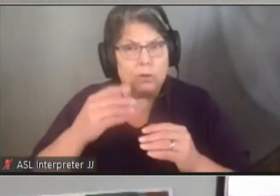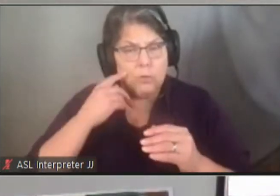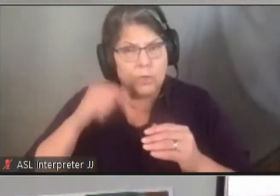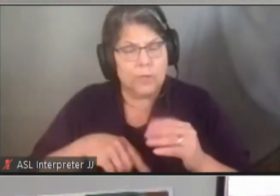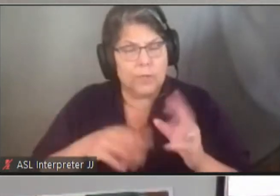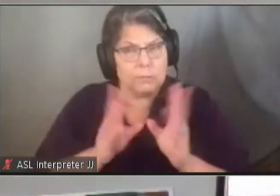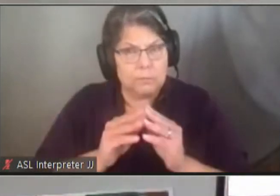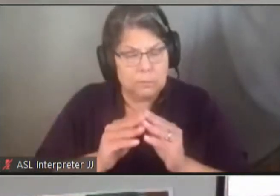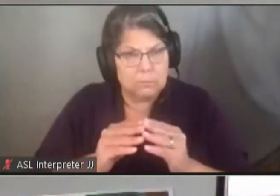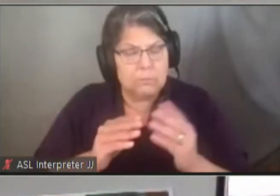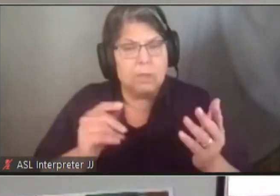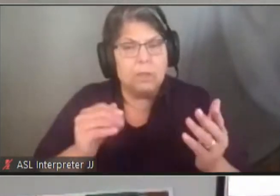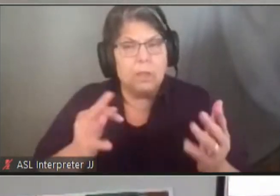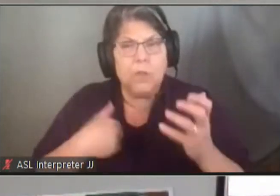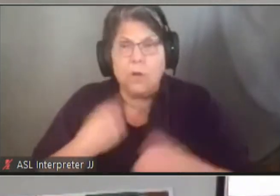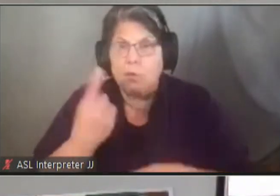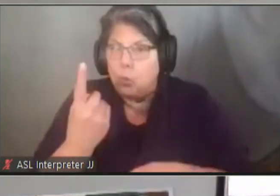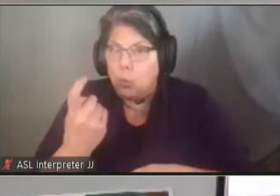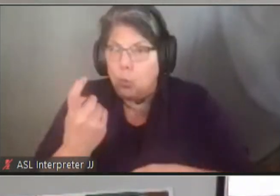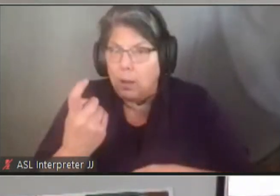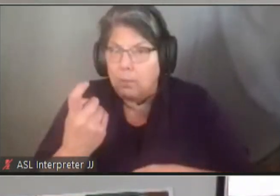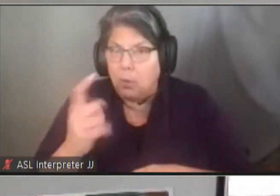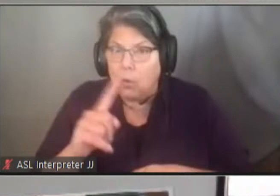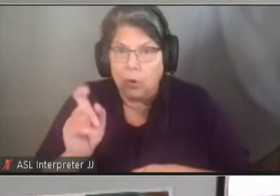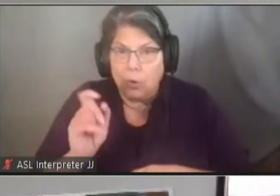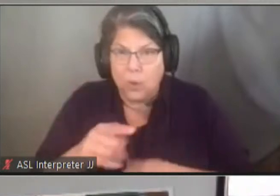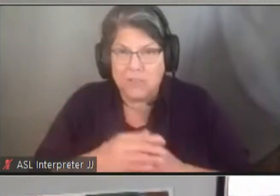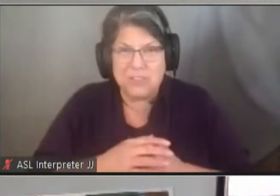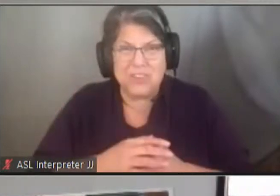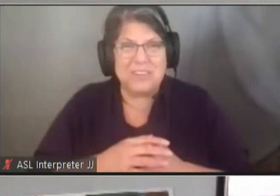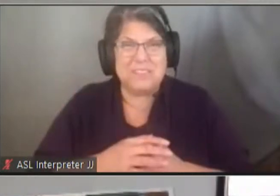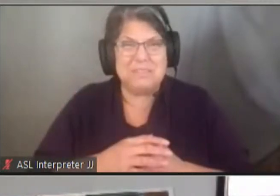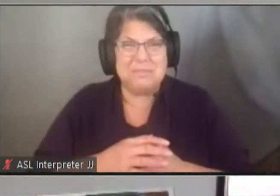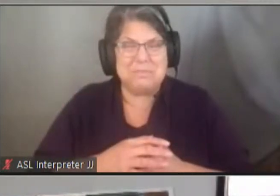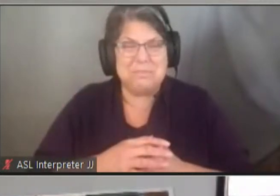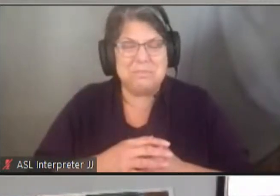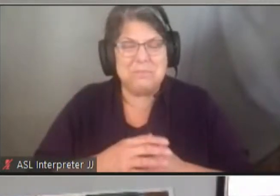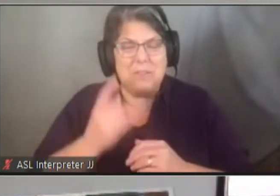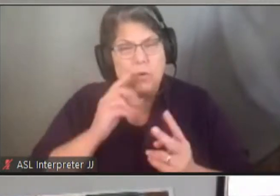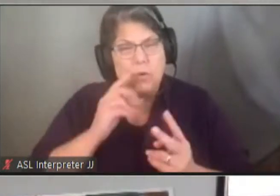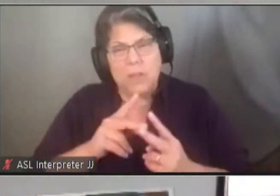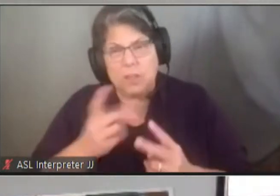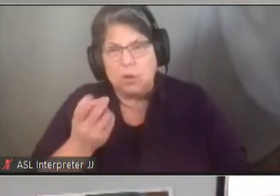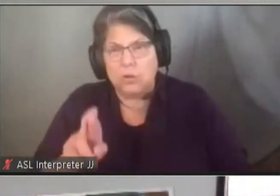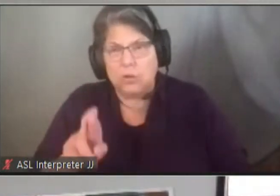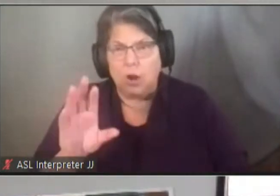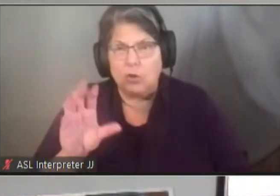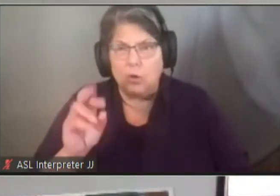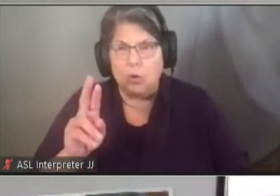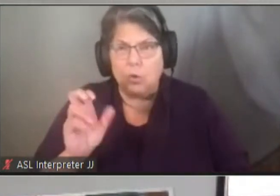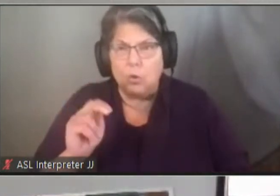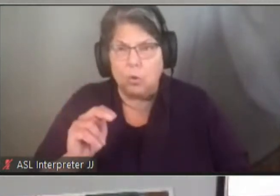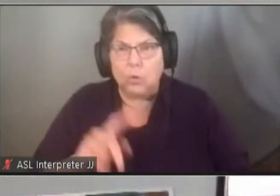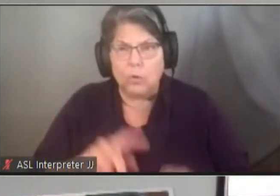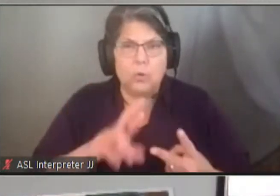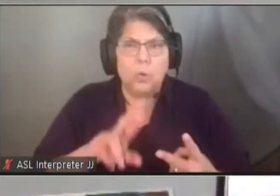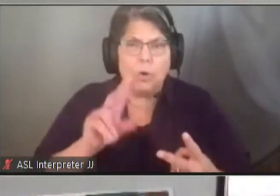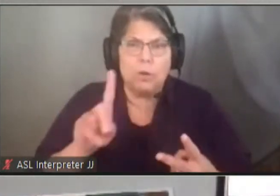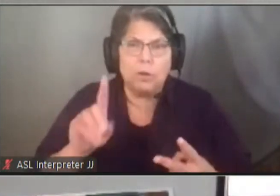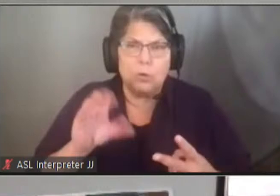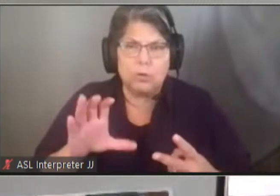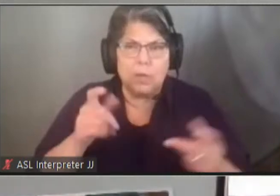meeting. If you have one additional question, one more question for either Dr. Coren or for DOC Manager